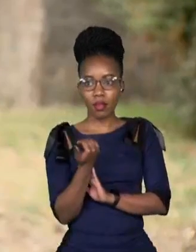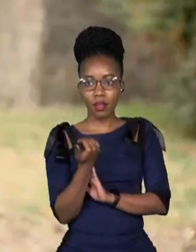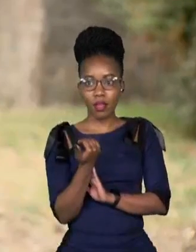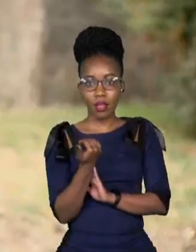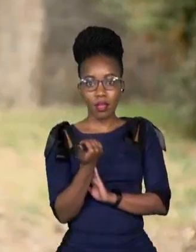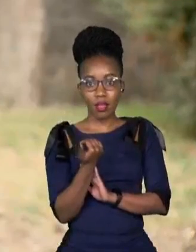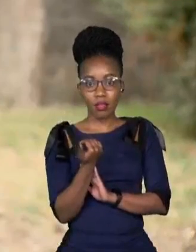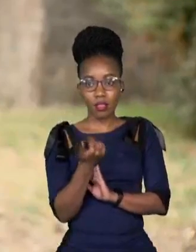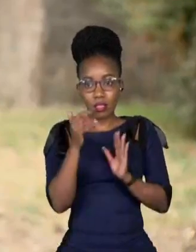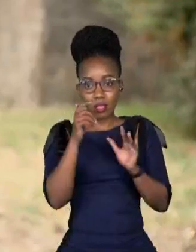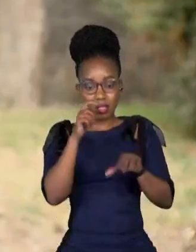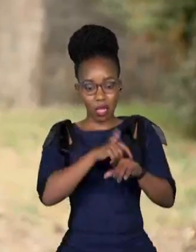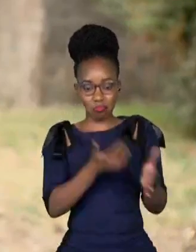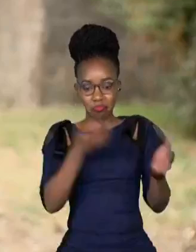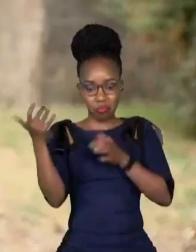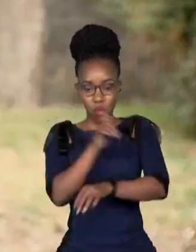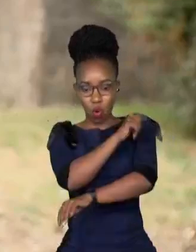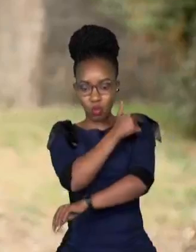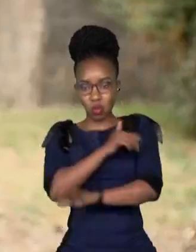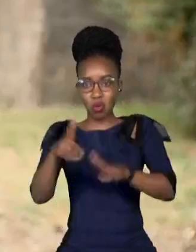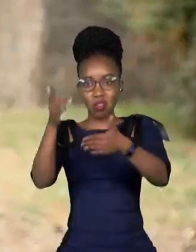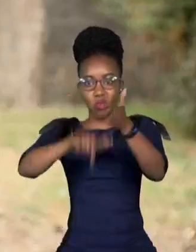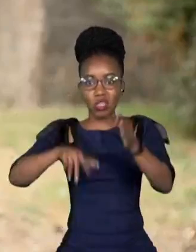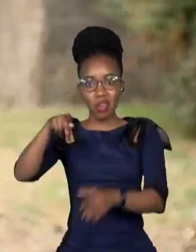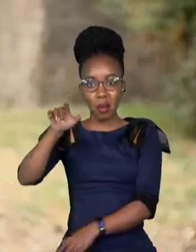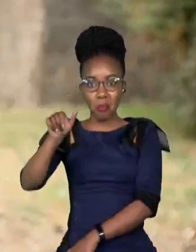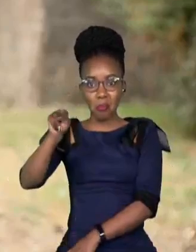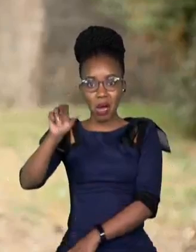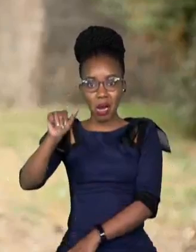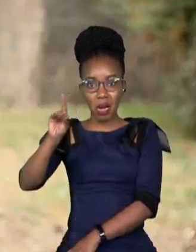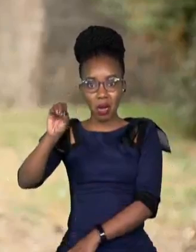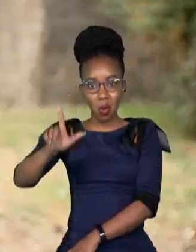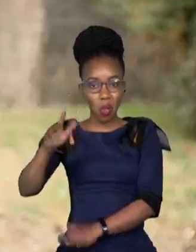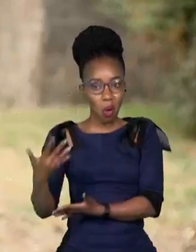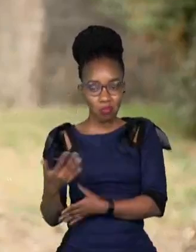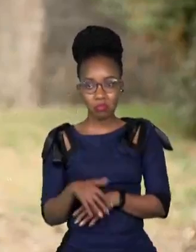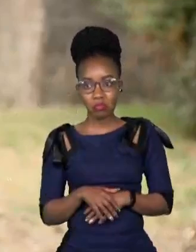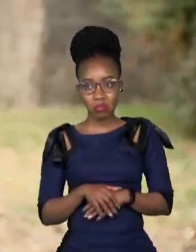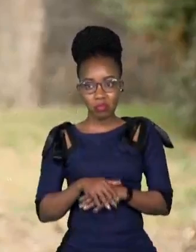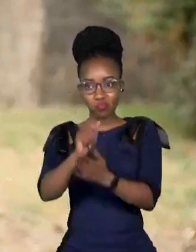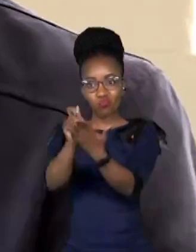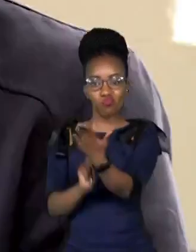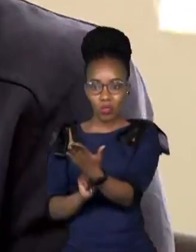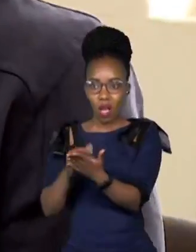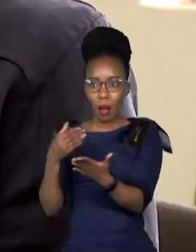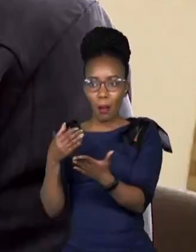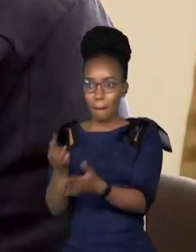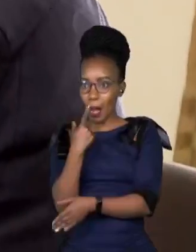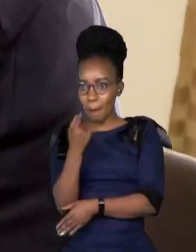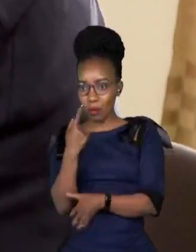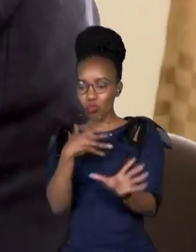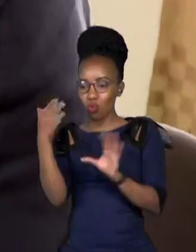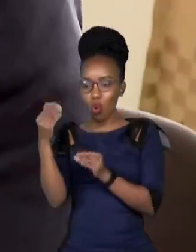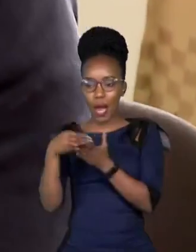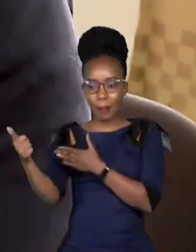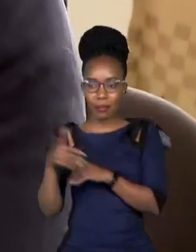hospitali unapelekwa ni ile ambayo unapelekwa panado ama ile dawa unaenda unaandikiwa ndio ununue. According to the